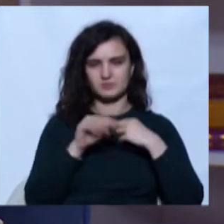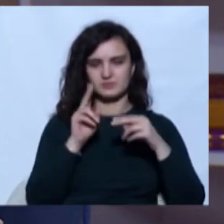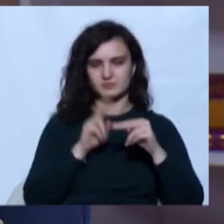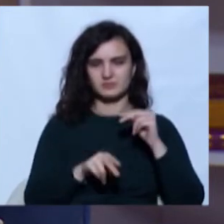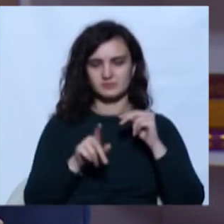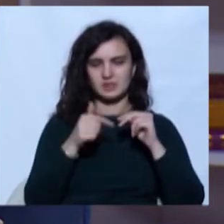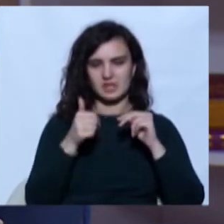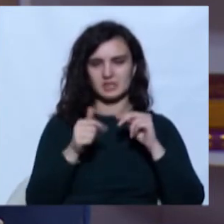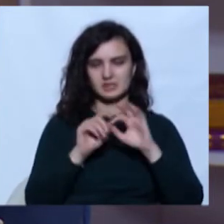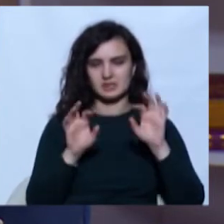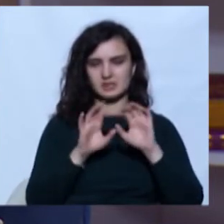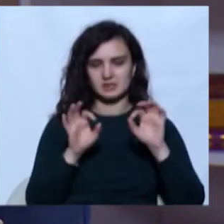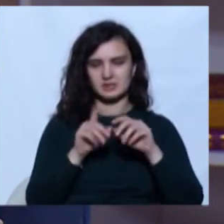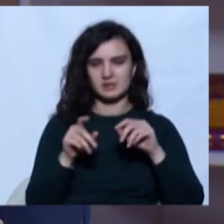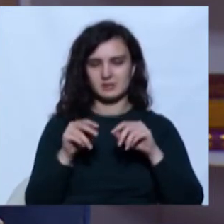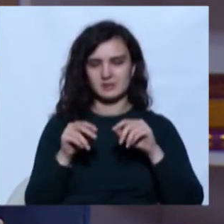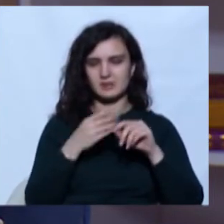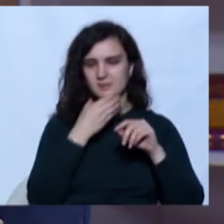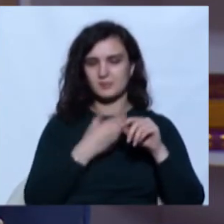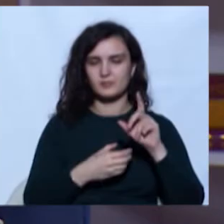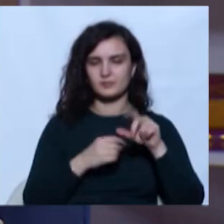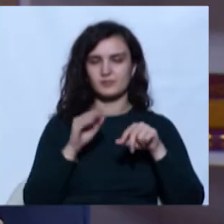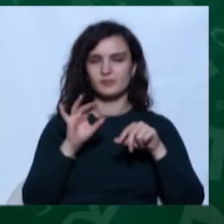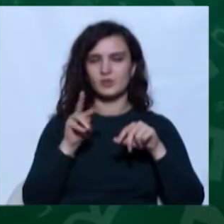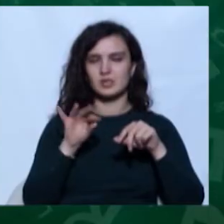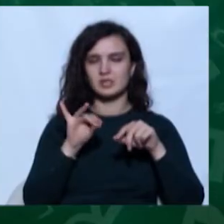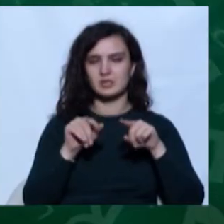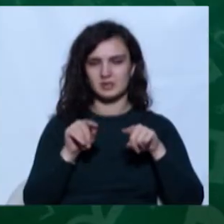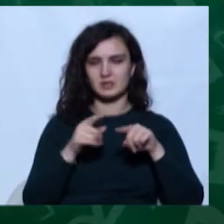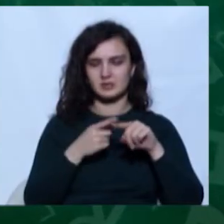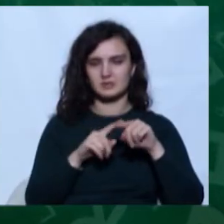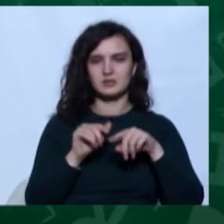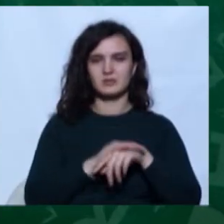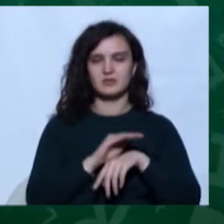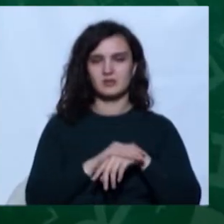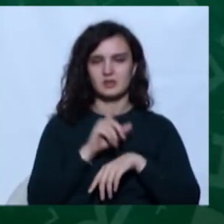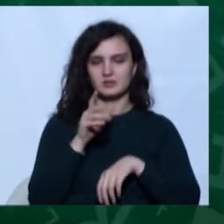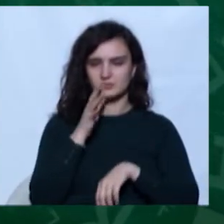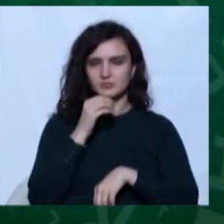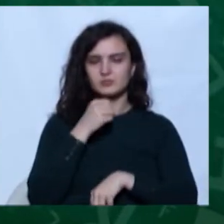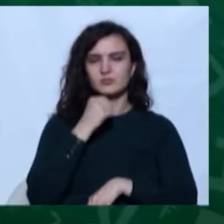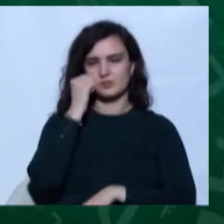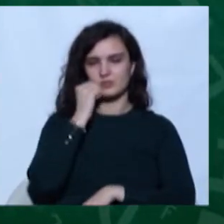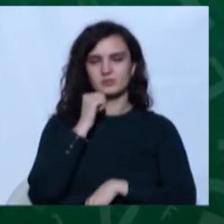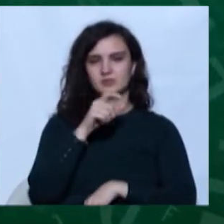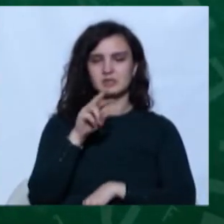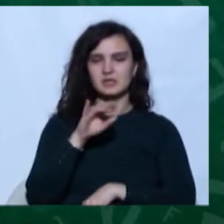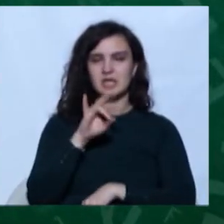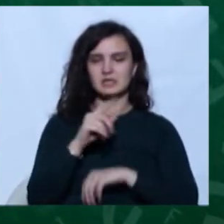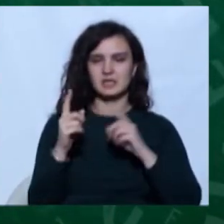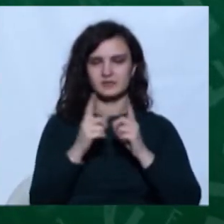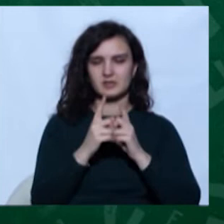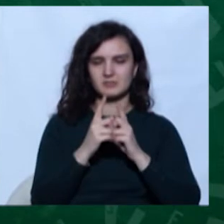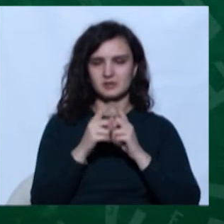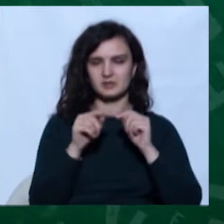a good note with Priest Faria, who is the kind older priest that Dantes meets in